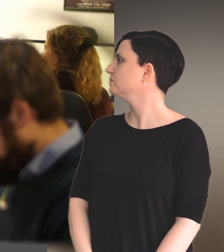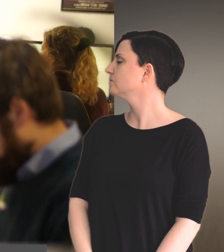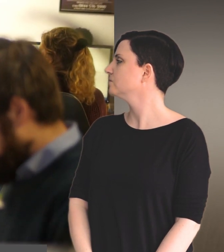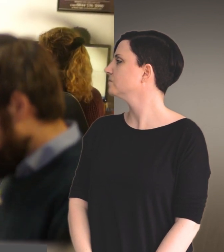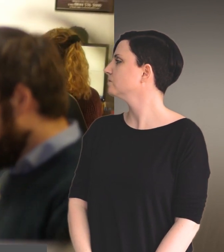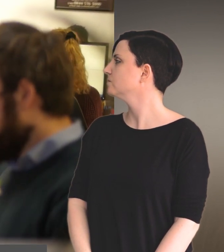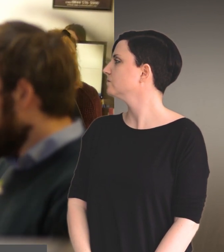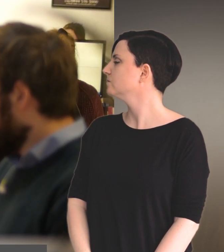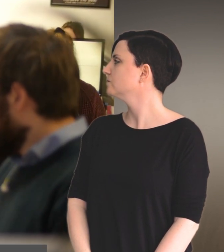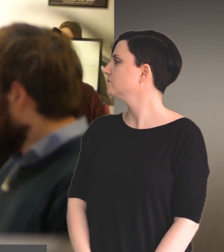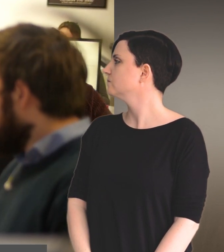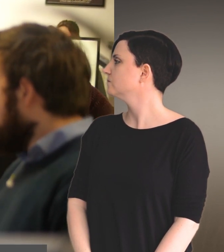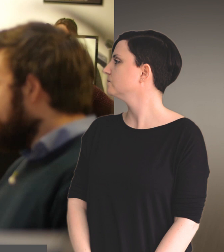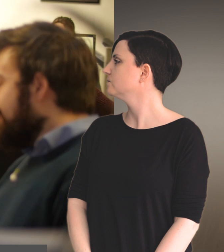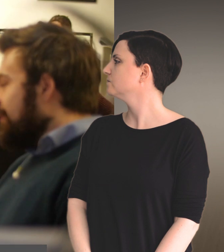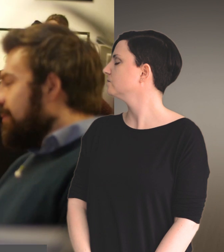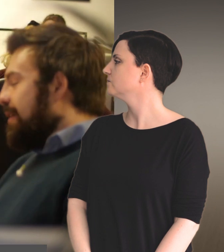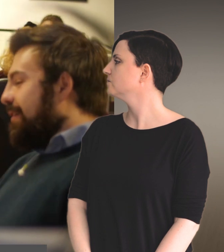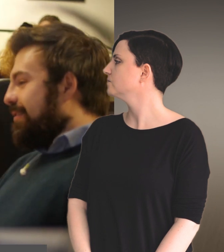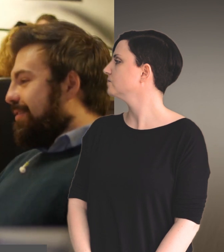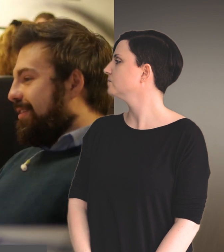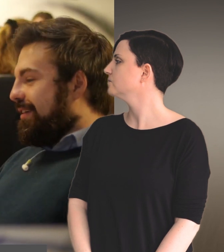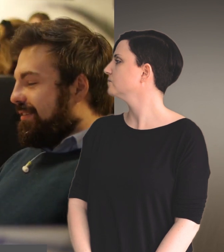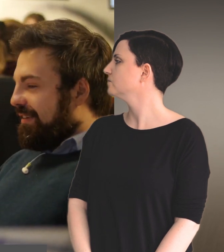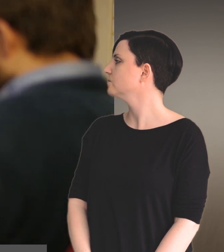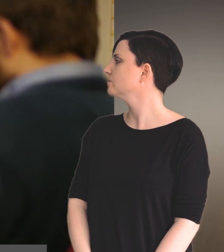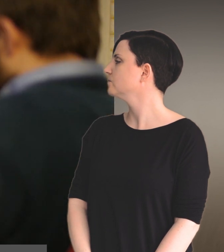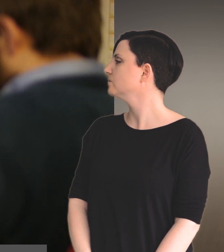is 100% behind what we're doing.